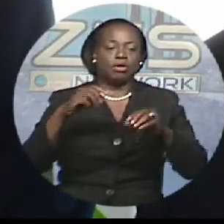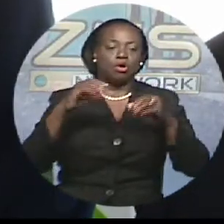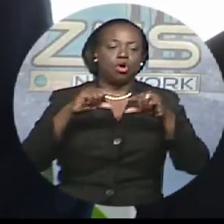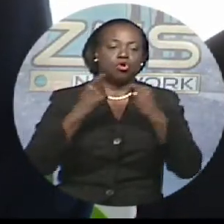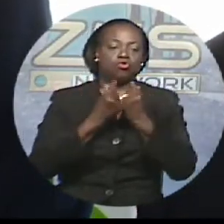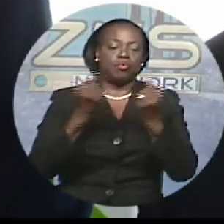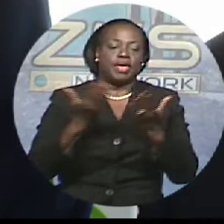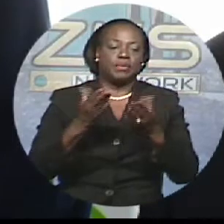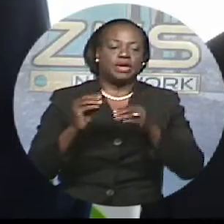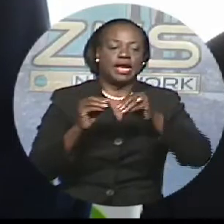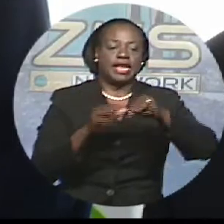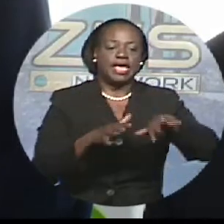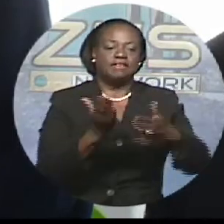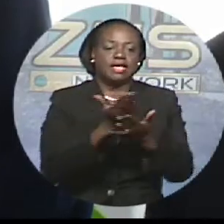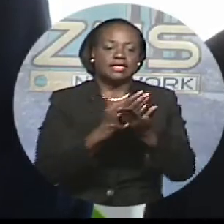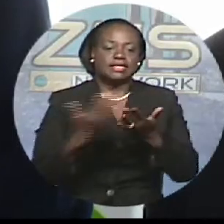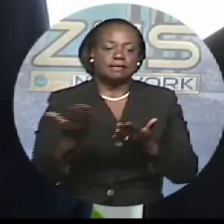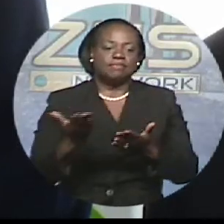we want to leave something here